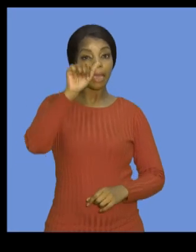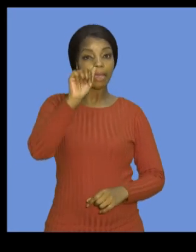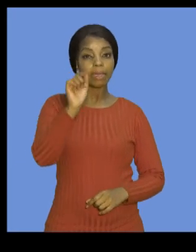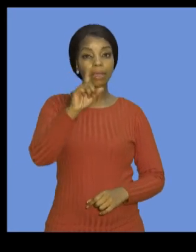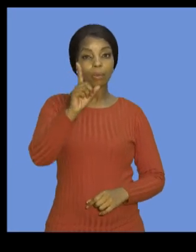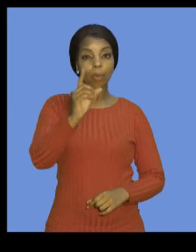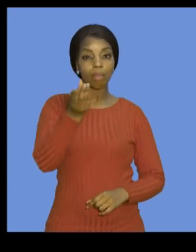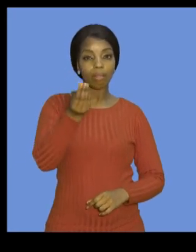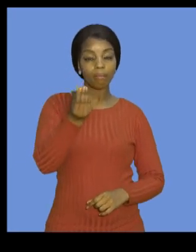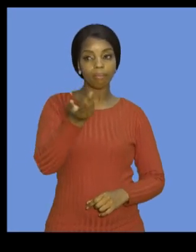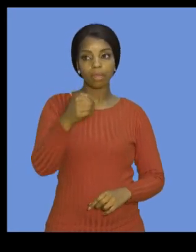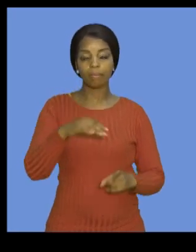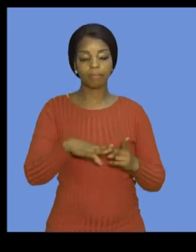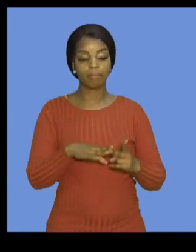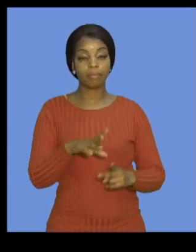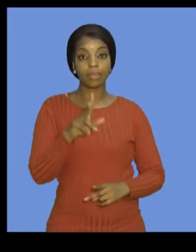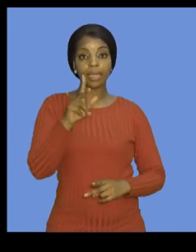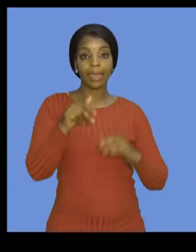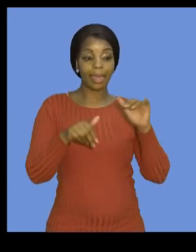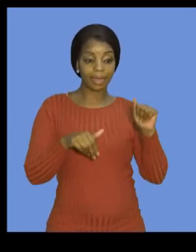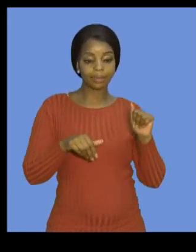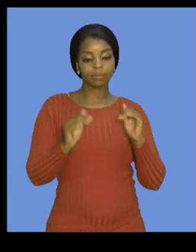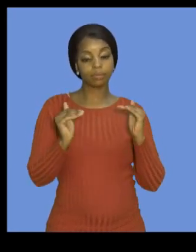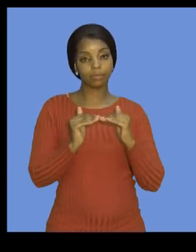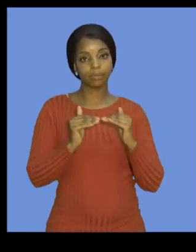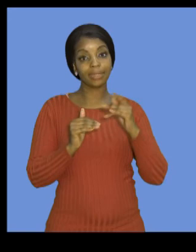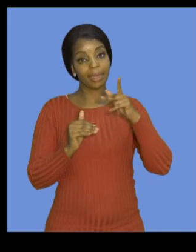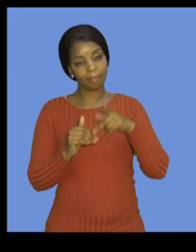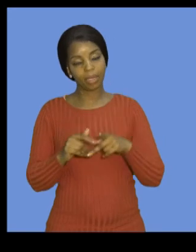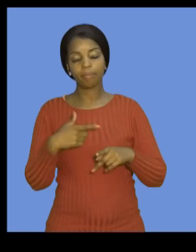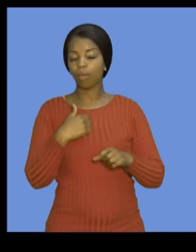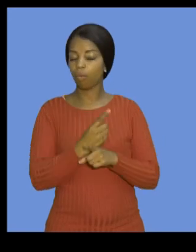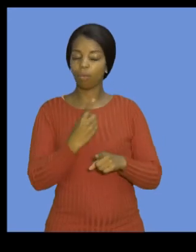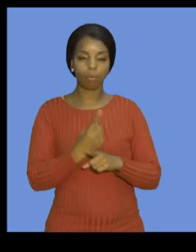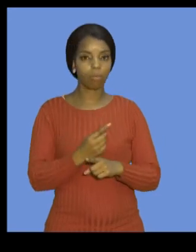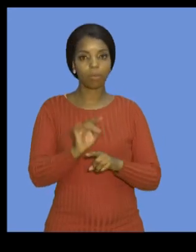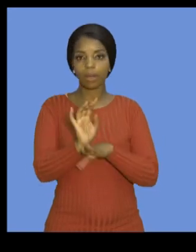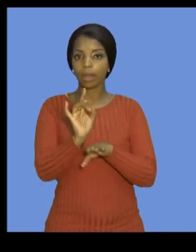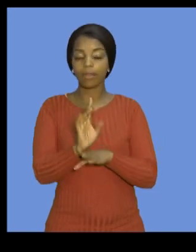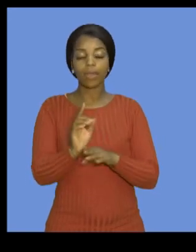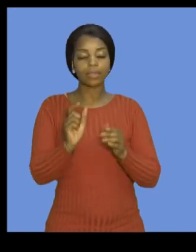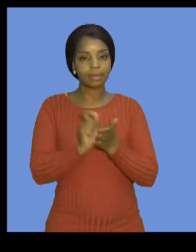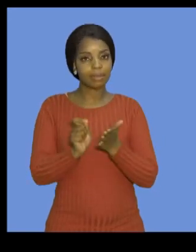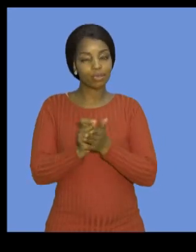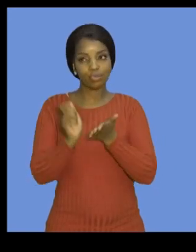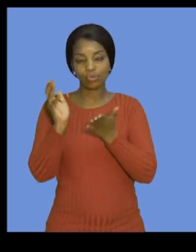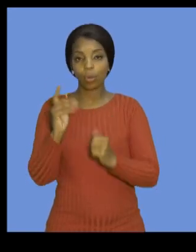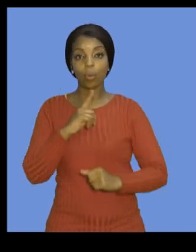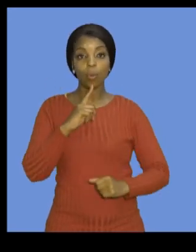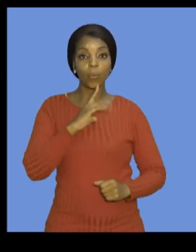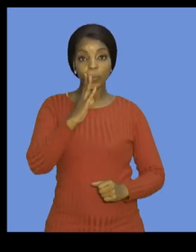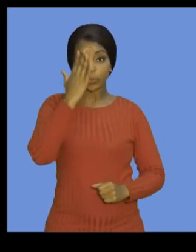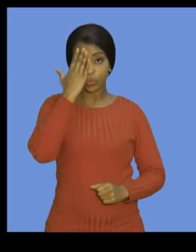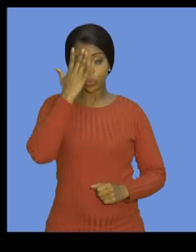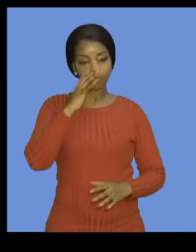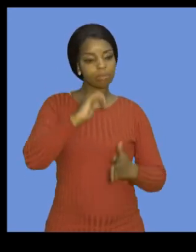That's P1 minus I multiplied by N. I would advise that you always start with your formula, guys, so that you know